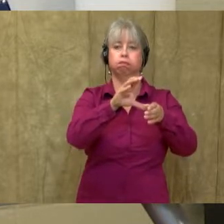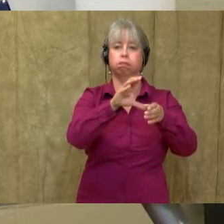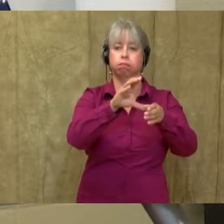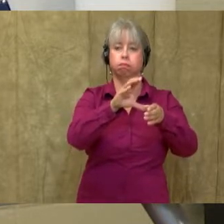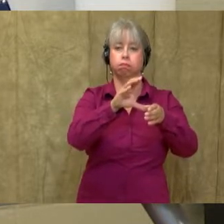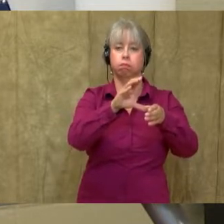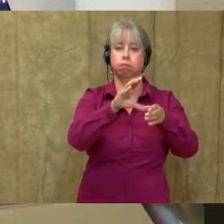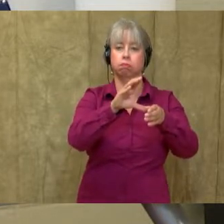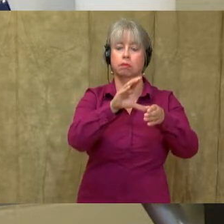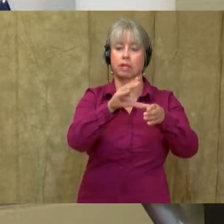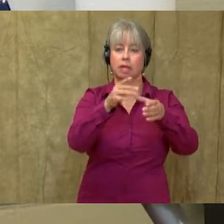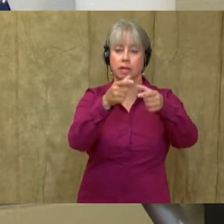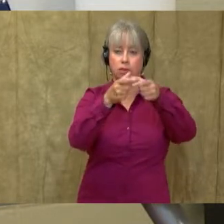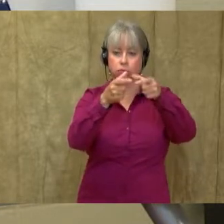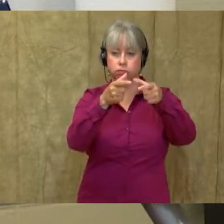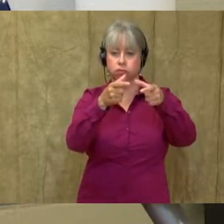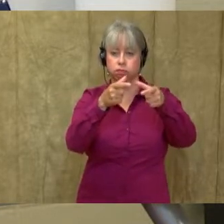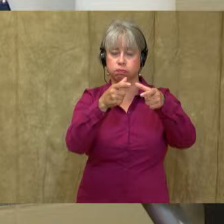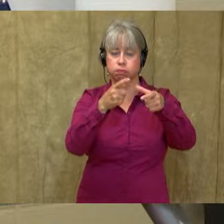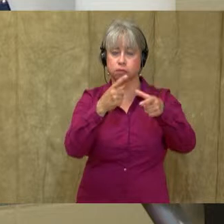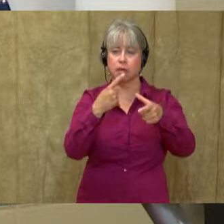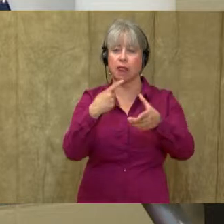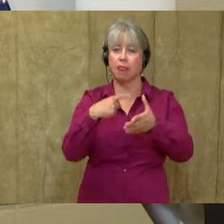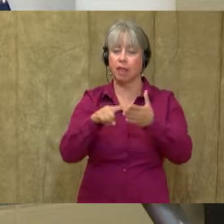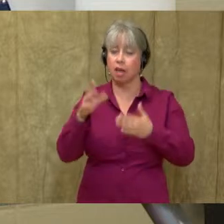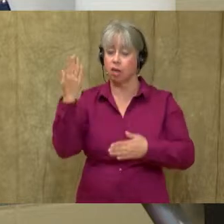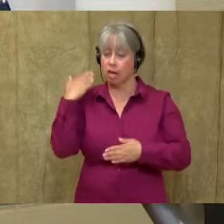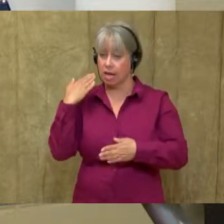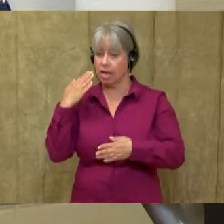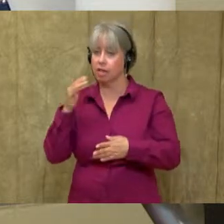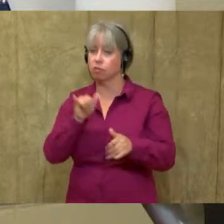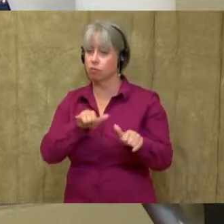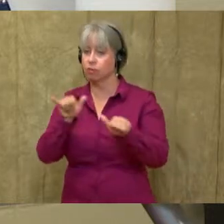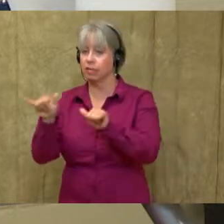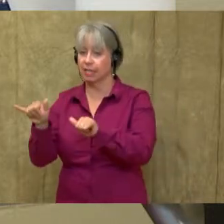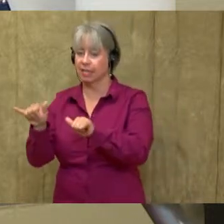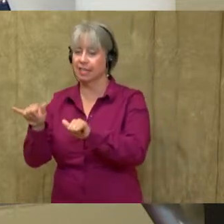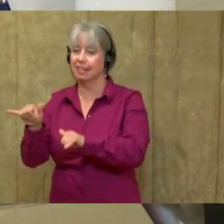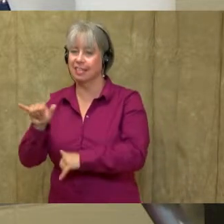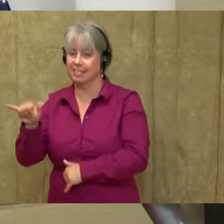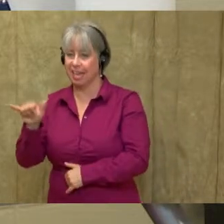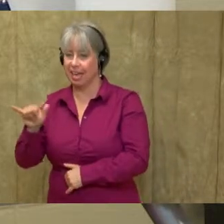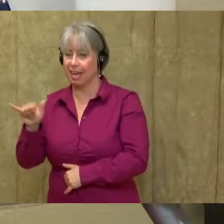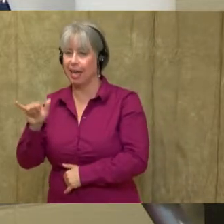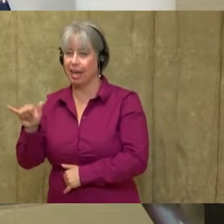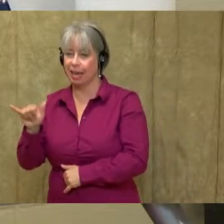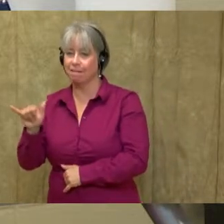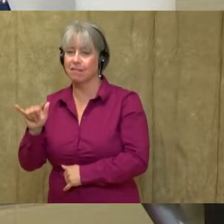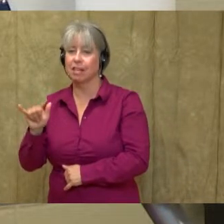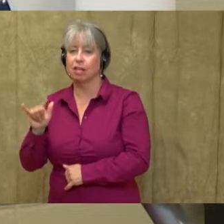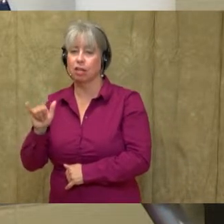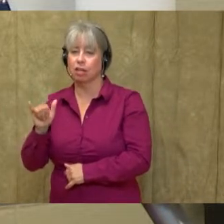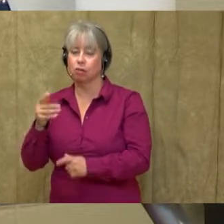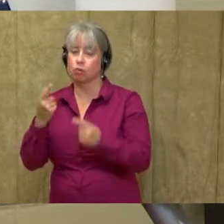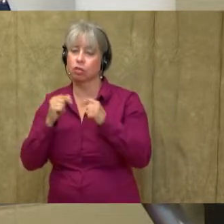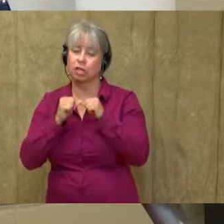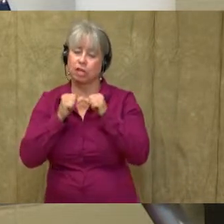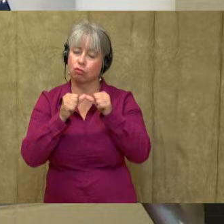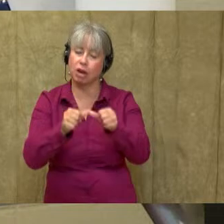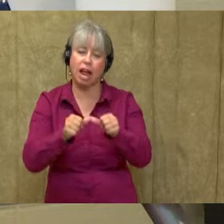Fill it all the way to the rim. If you watched last week, I did a pretty good job of not spilling it. We're going to try to keep that